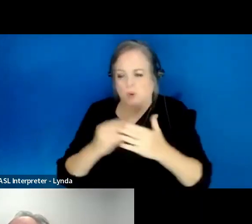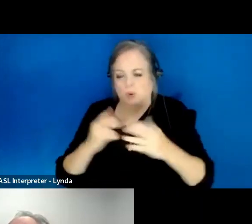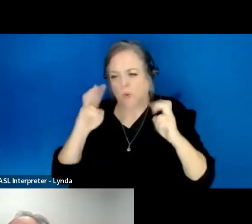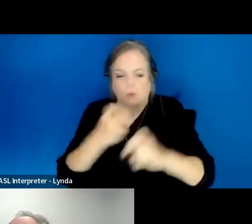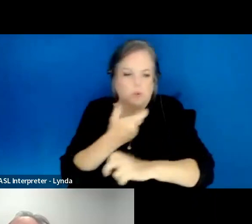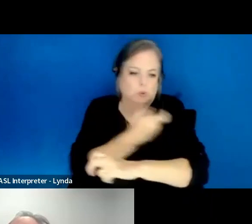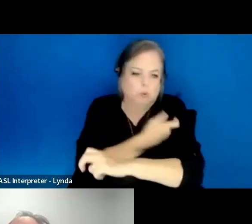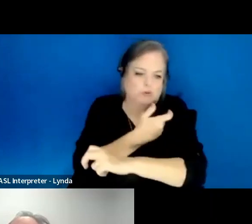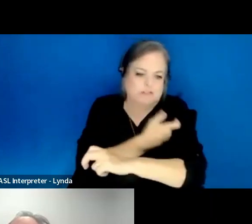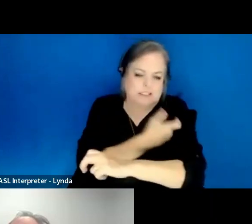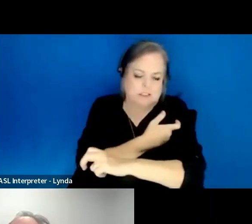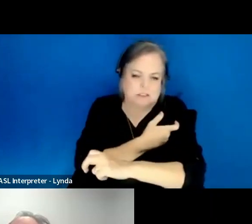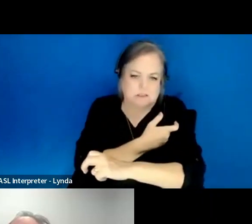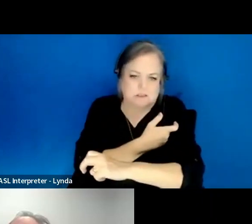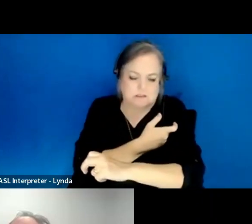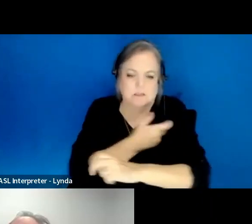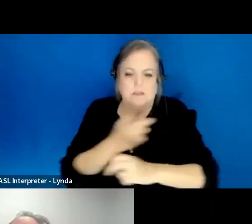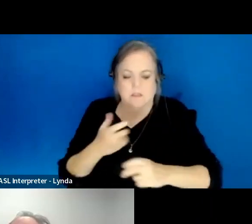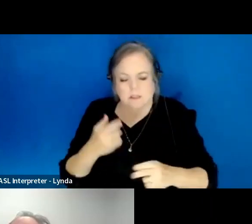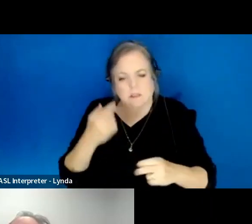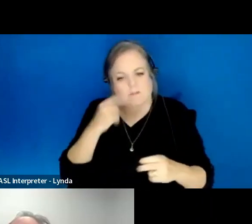that was going to be addressing the COVID